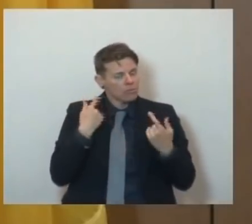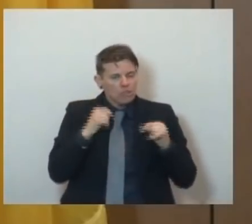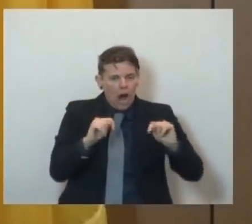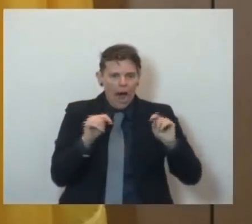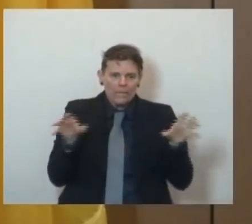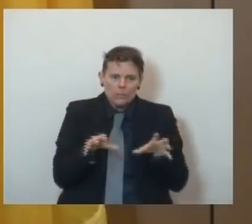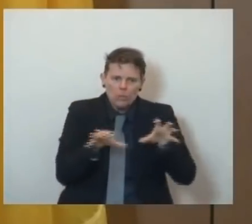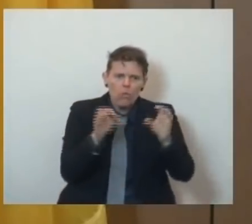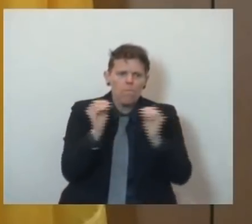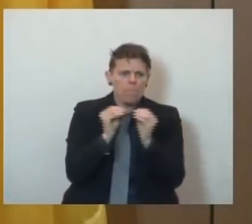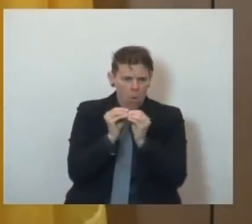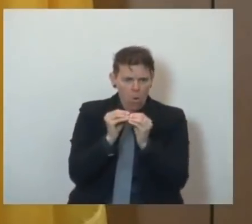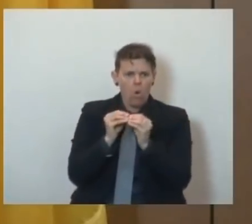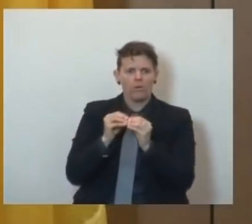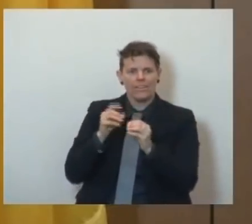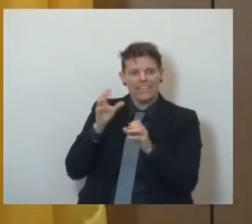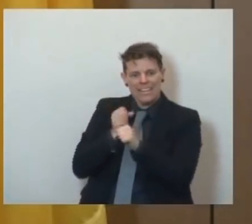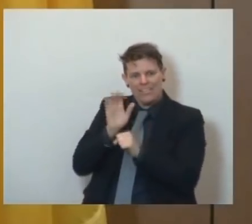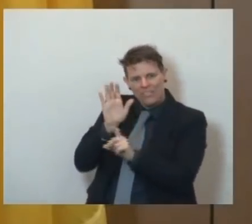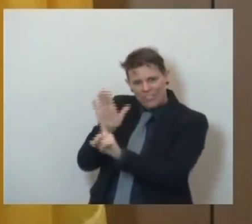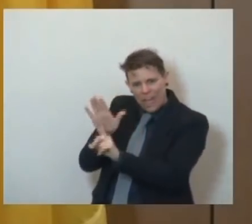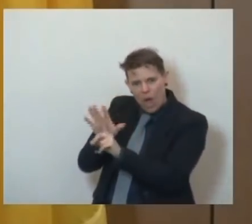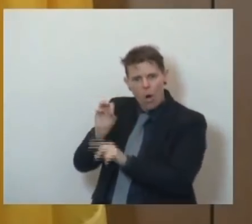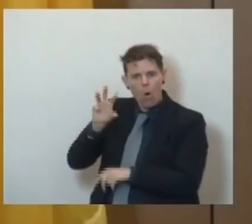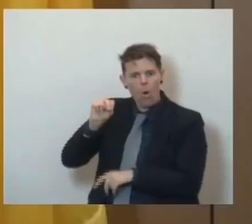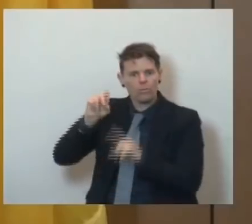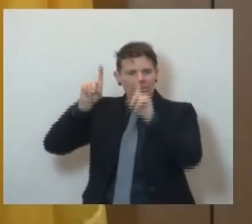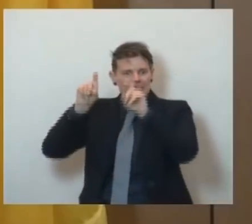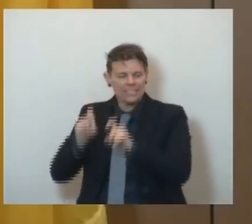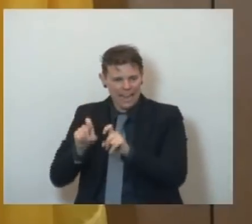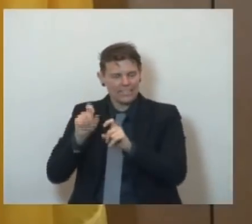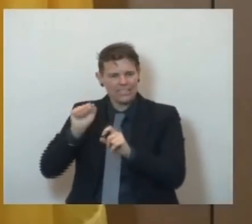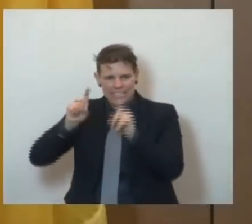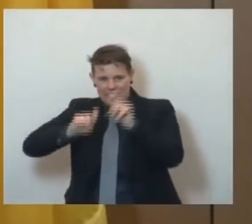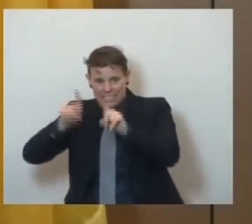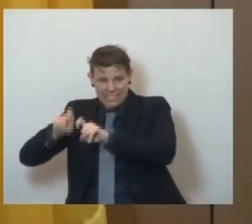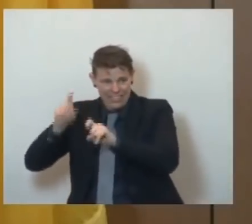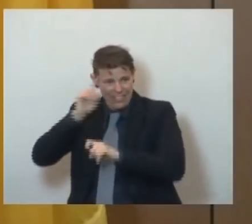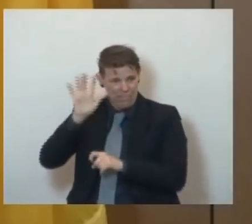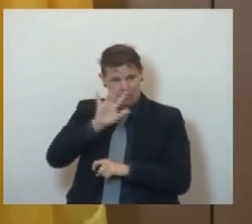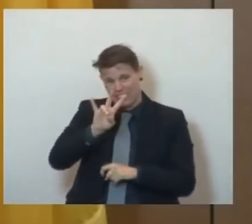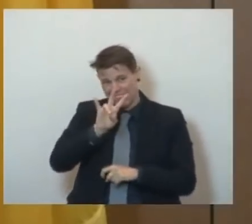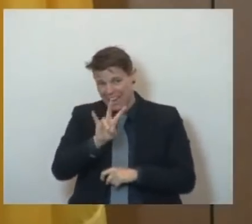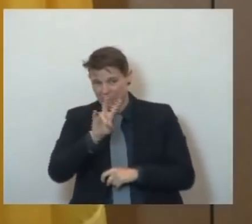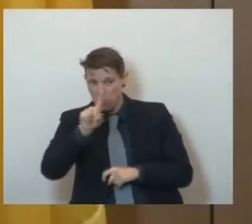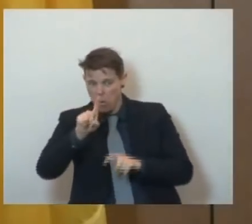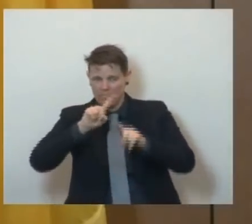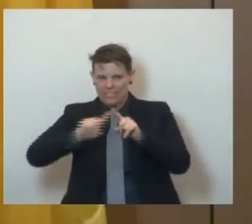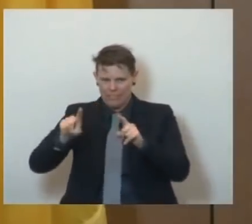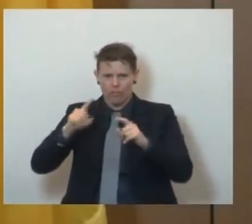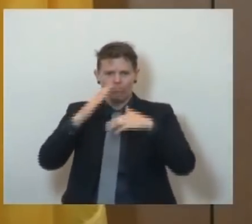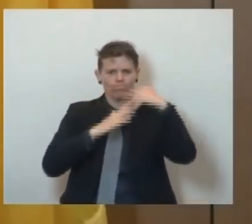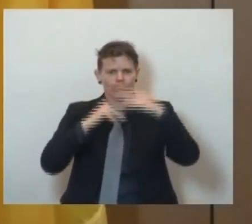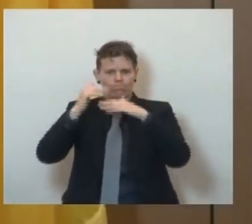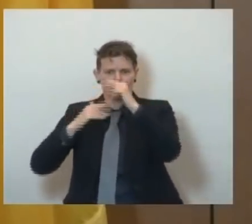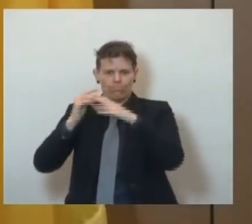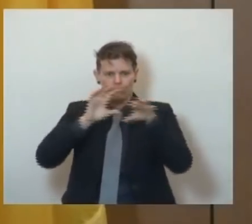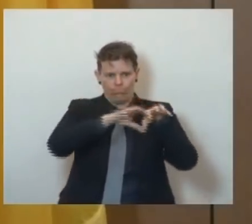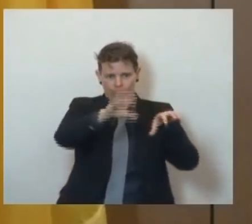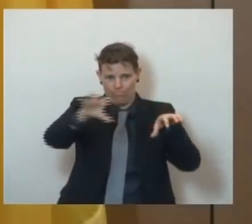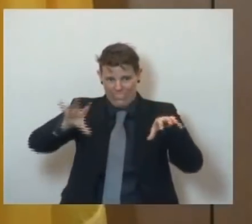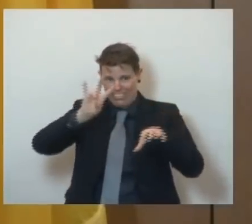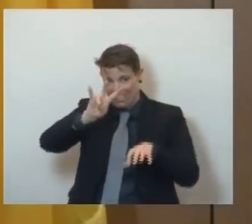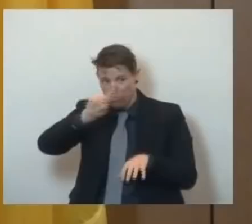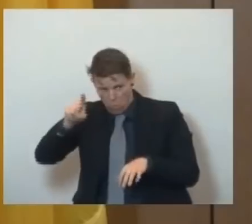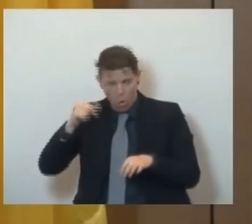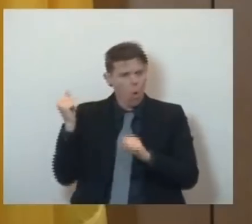and deploying them. So we've got 71 facilities. We want all of them to recover